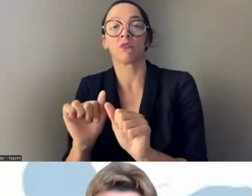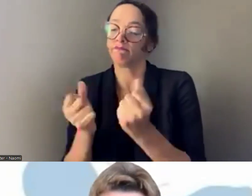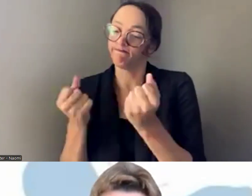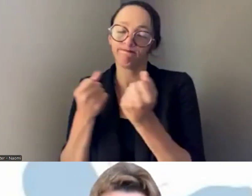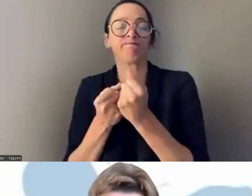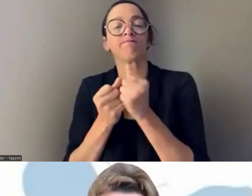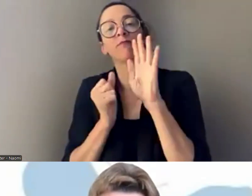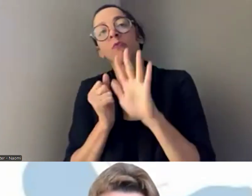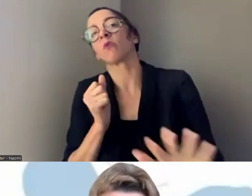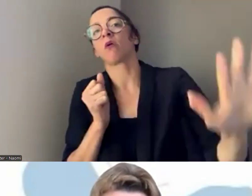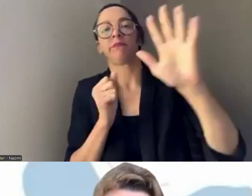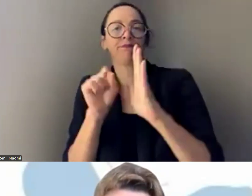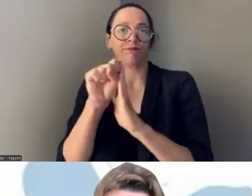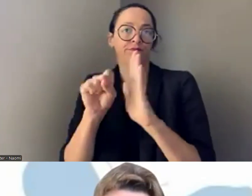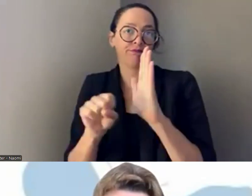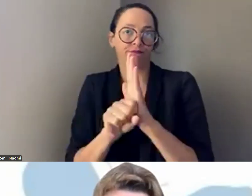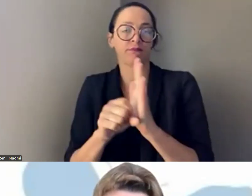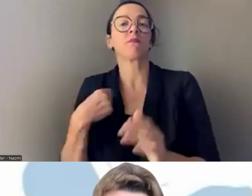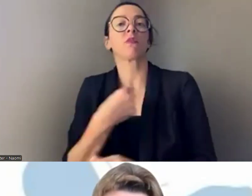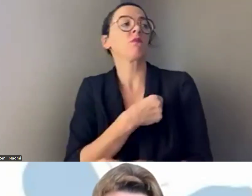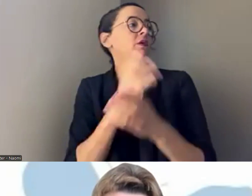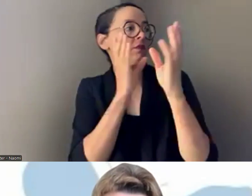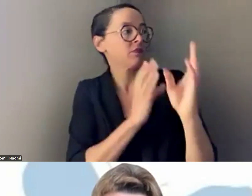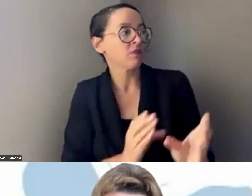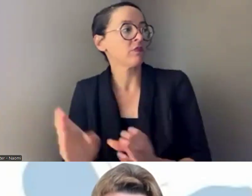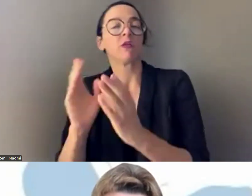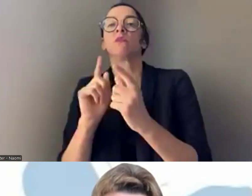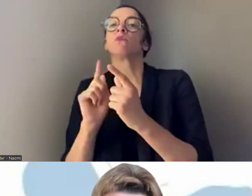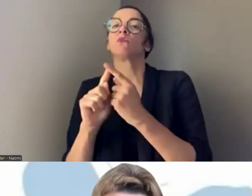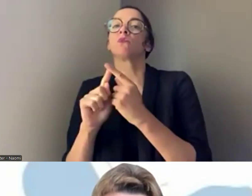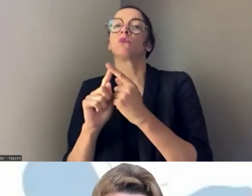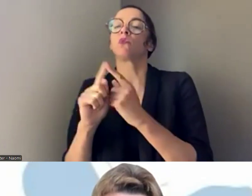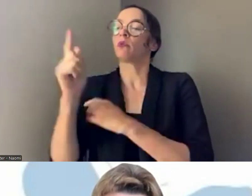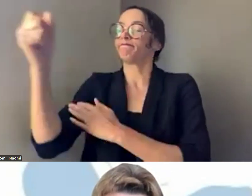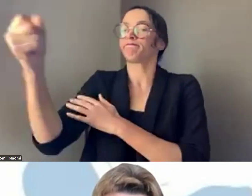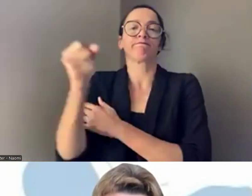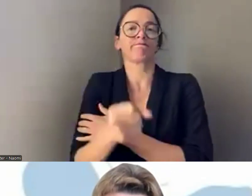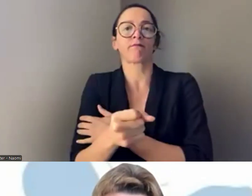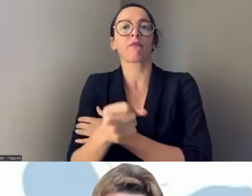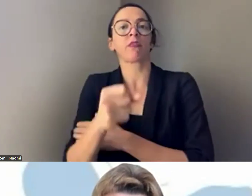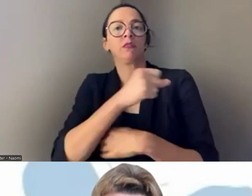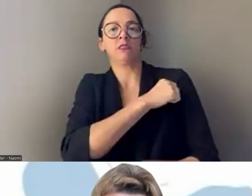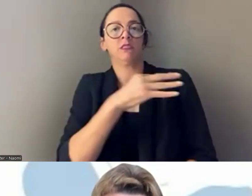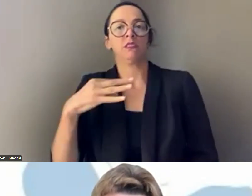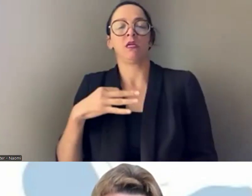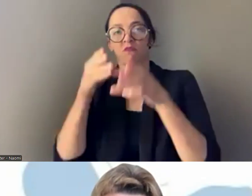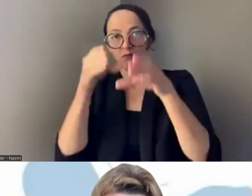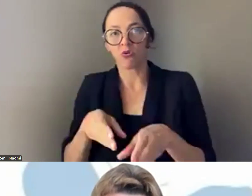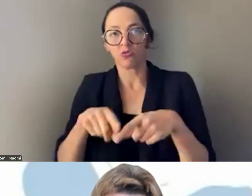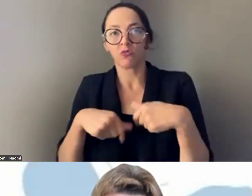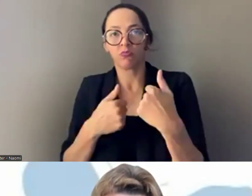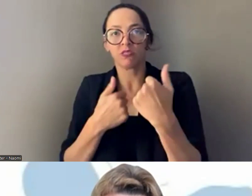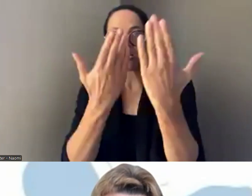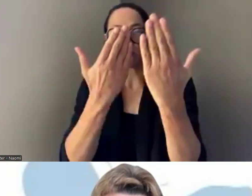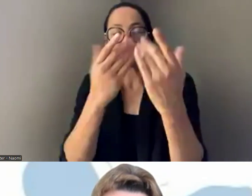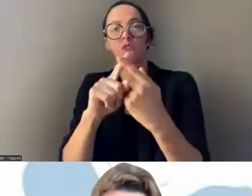statewide, we were planning on bringing the staff person to present to DACLAC transportation in an upcoming